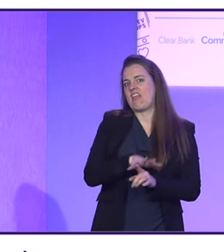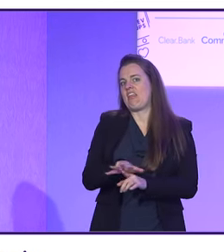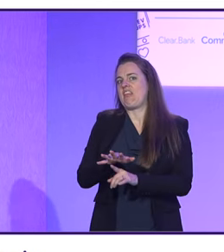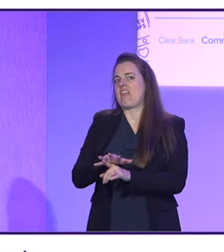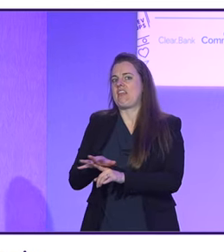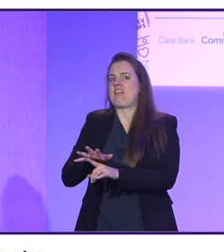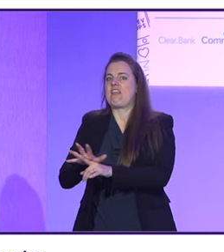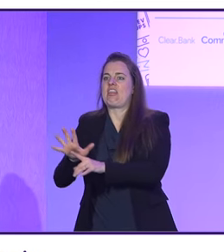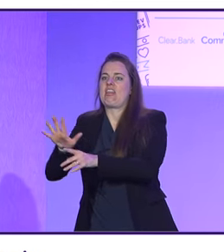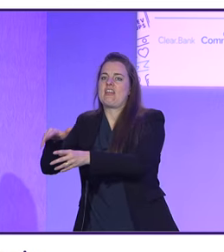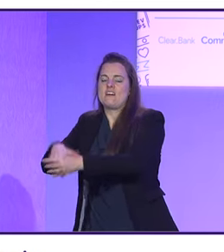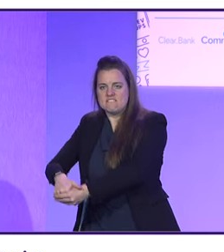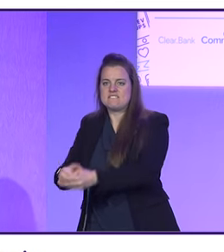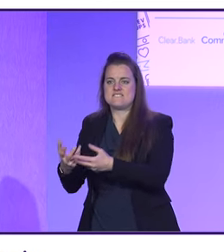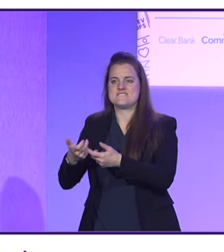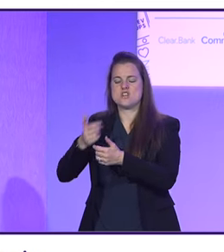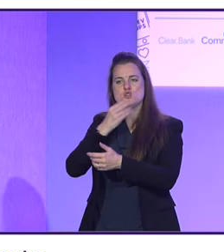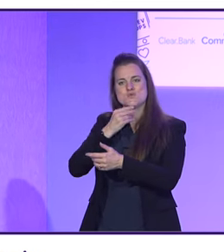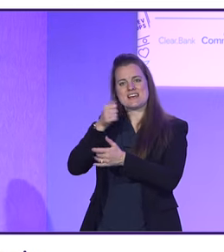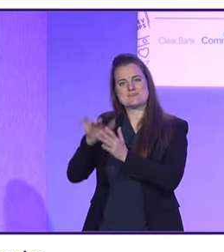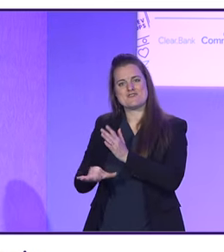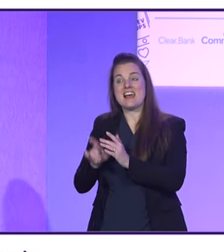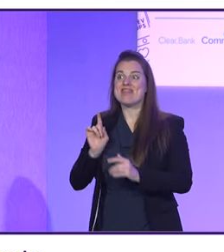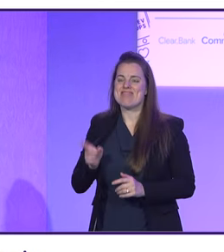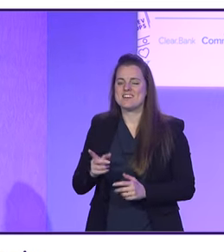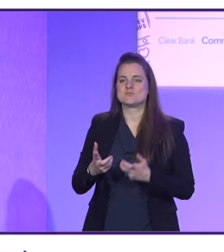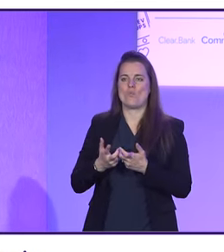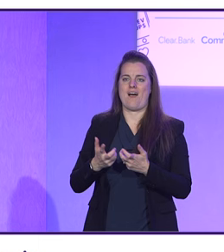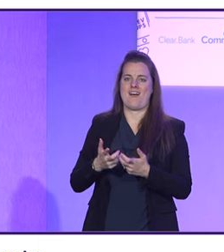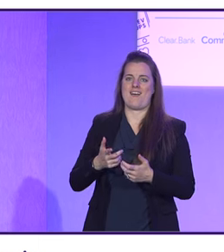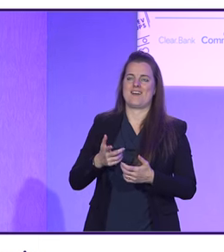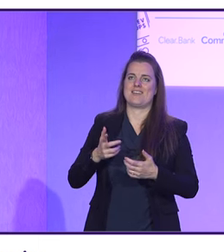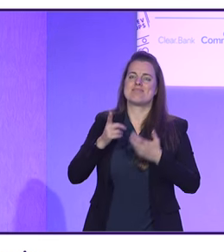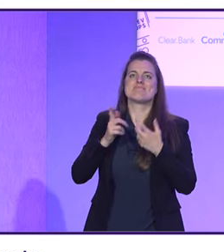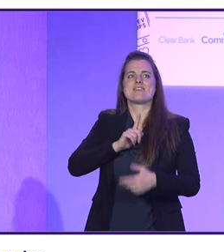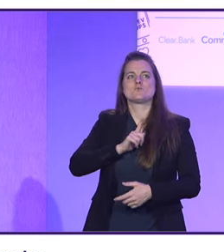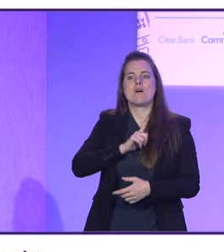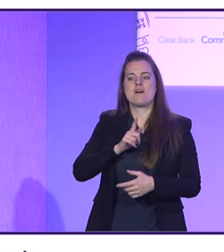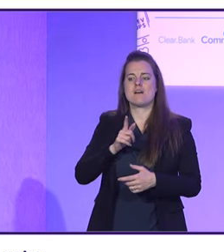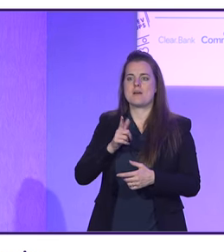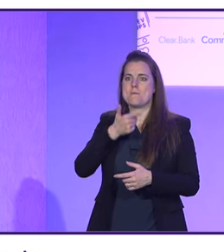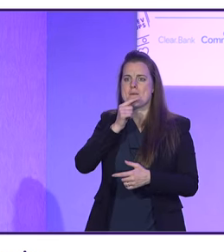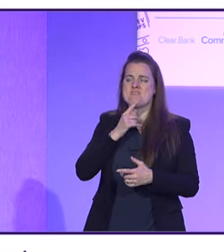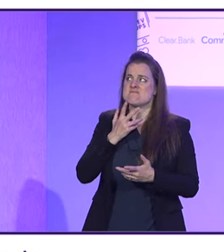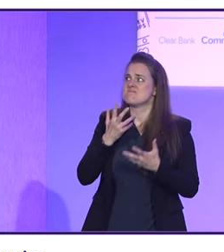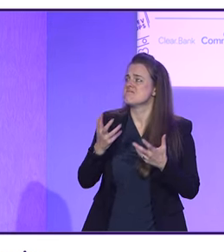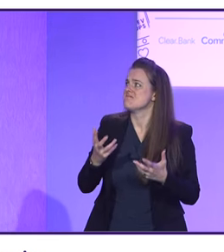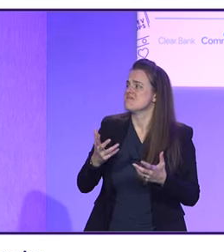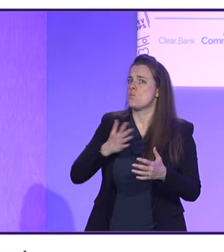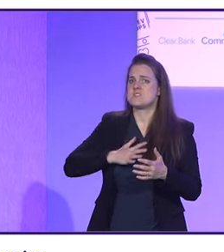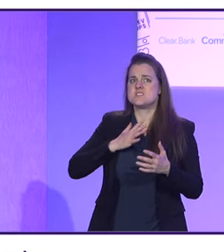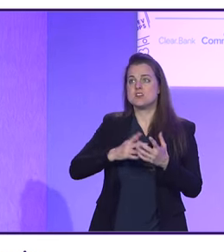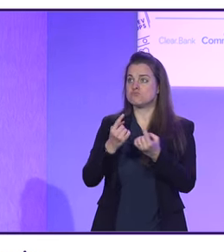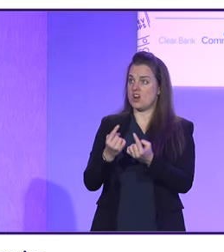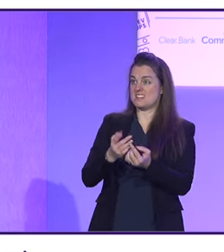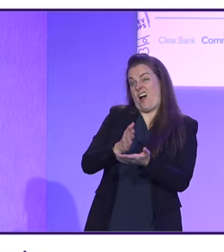developers are experiencing the platform. And that's what's making them cry out for these public products that are PaaSes, and even if they don't meet